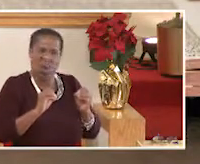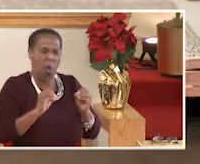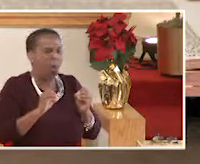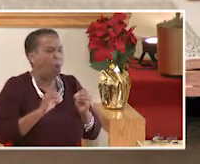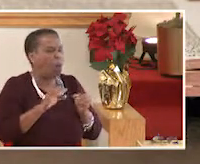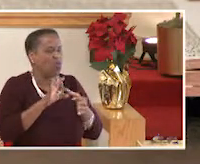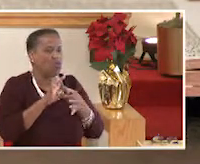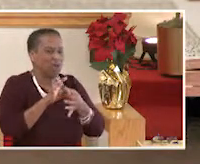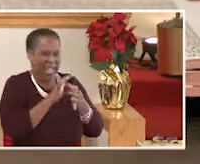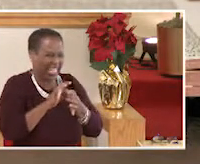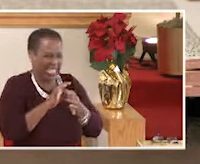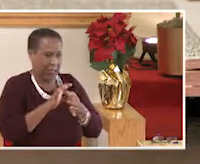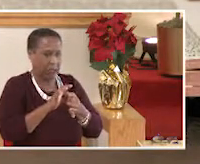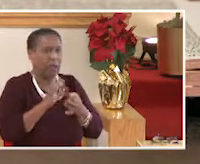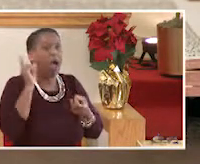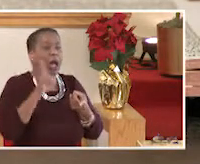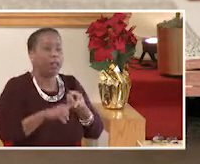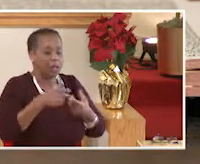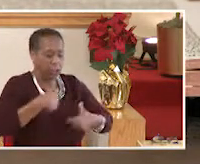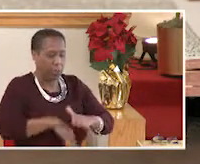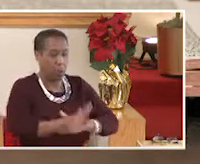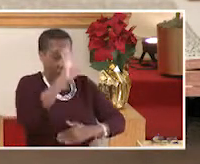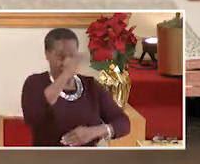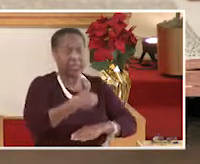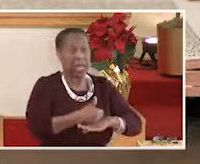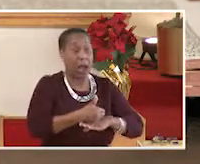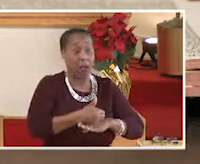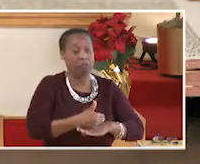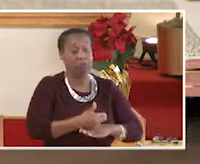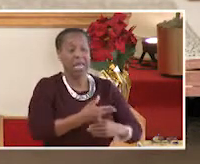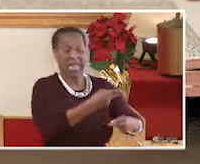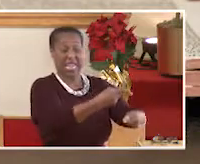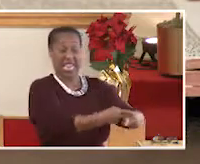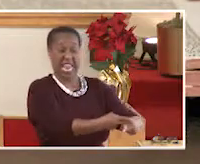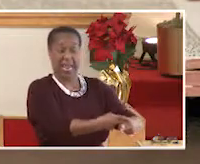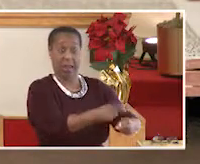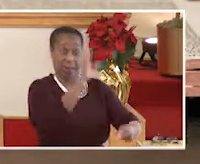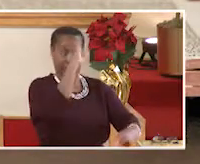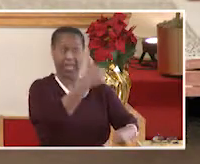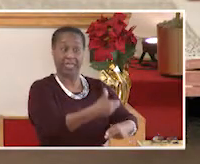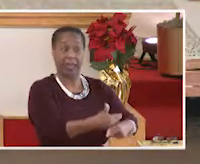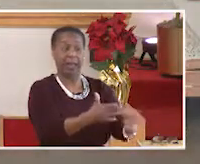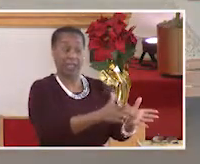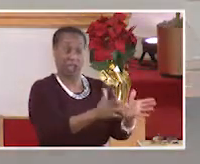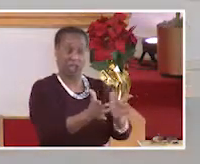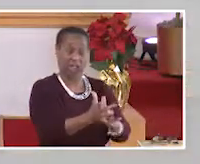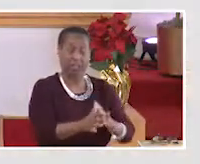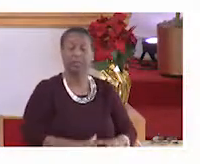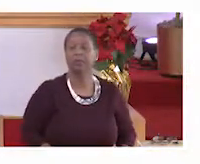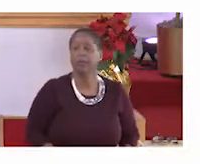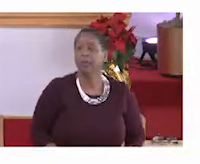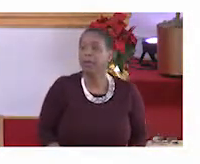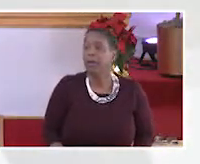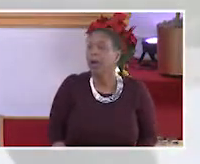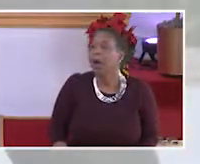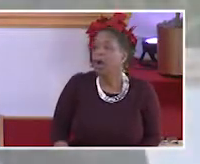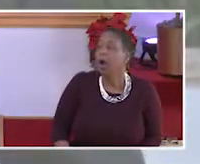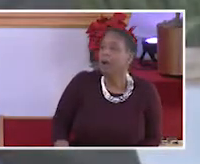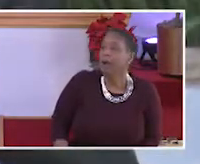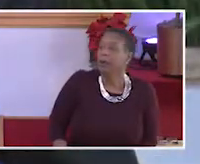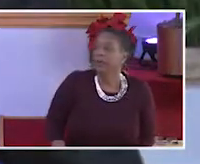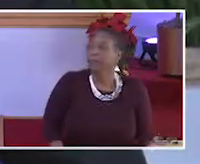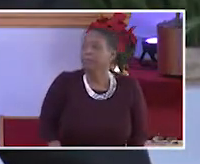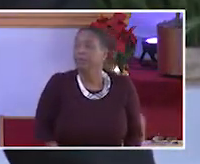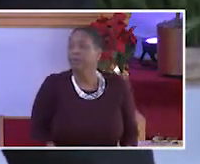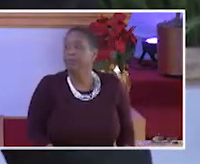her until she had borne a son, and he named him Jesus. You may be seated in the presence of the